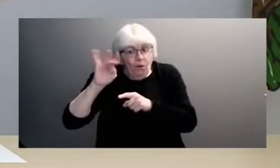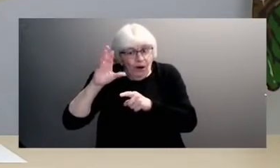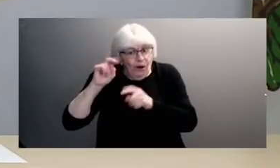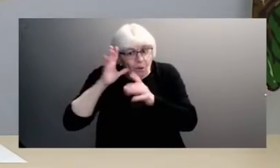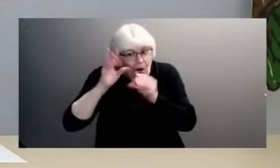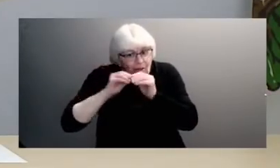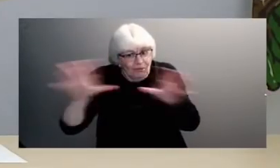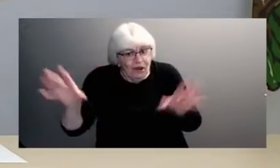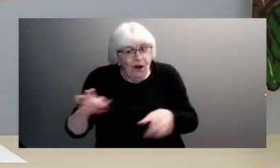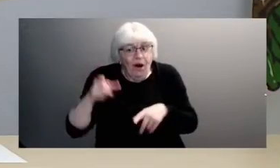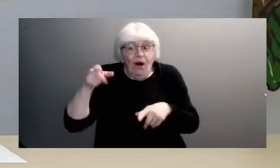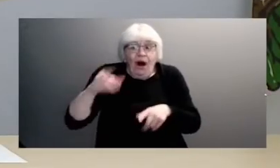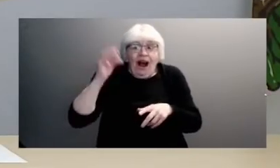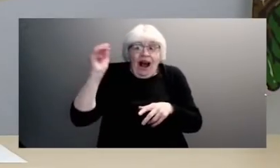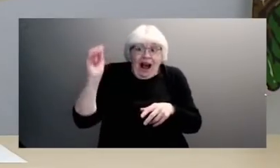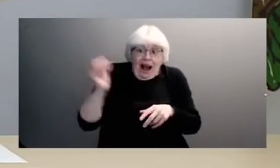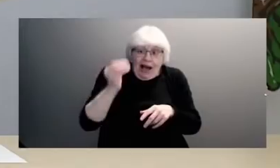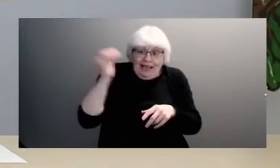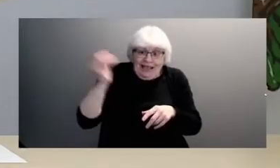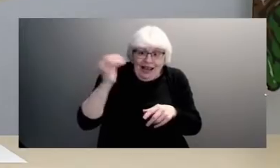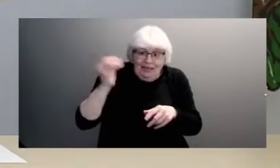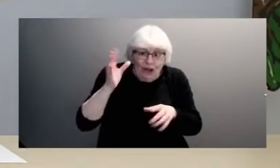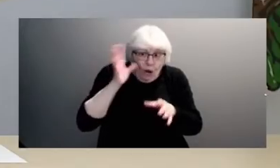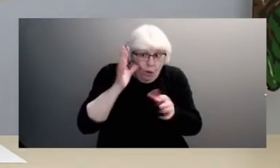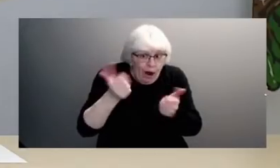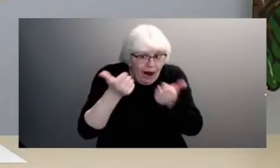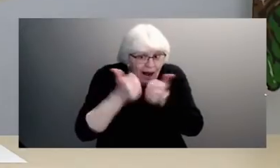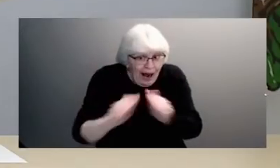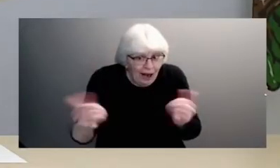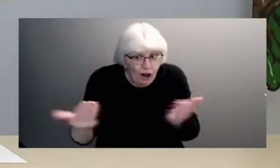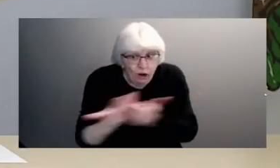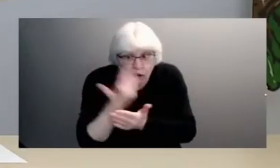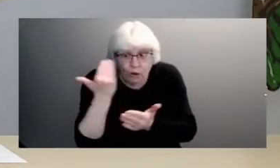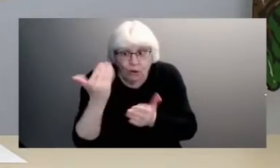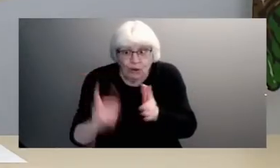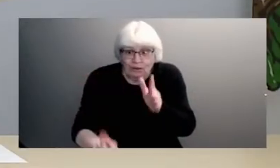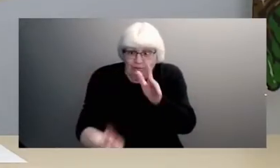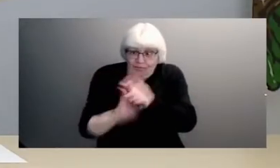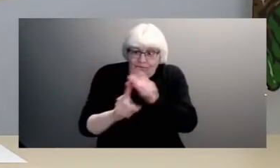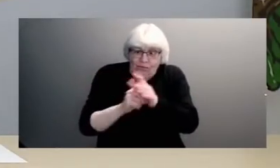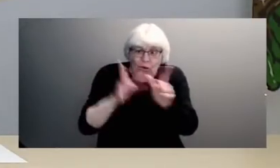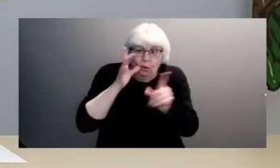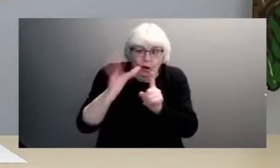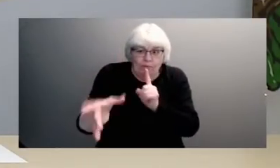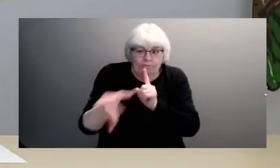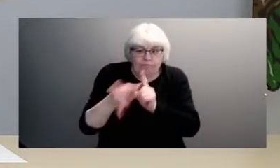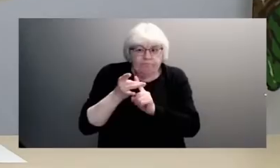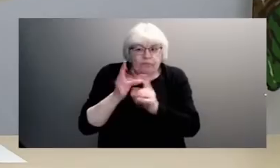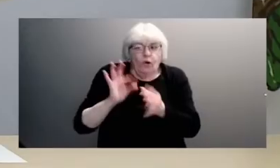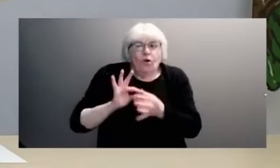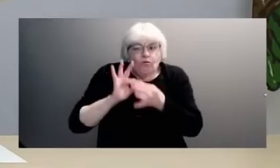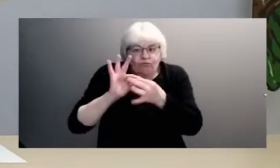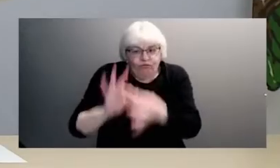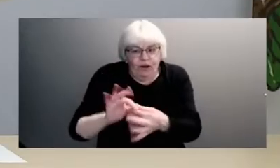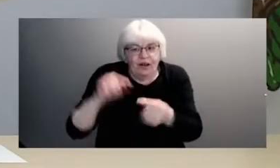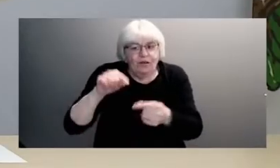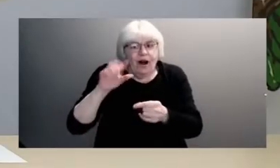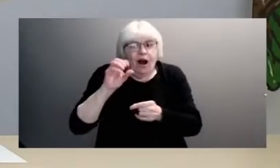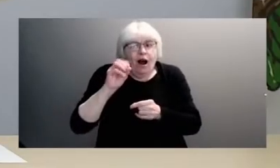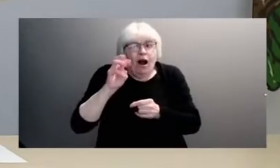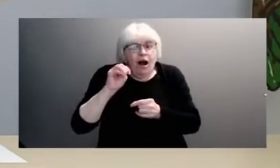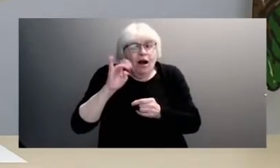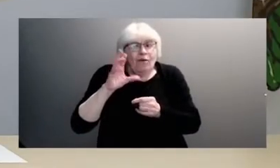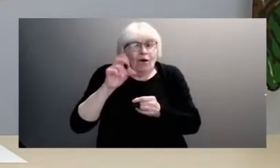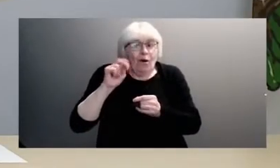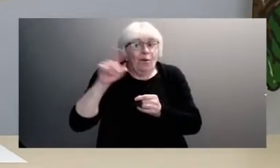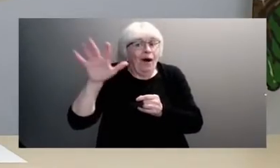month. They are seeing a doubling of Omicron cases every 3 days. Omicron is estimated to be 3 times